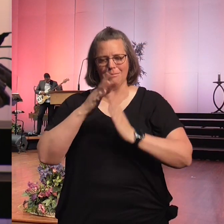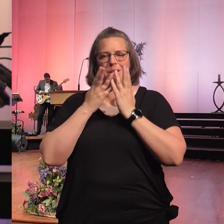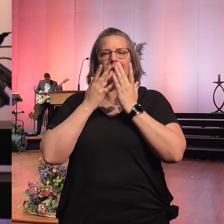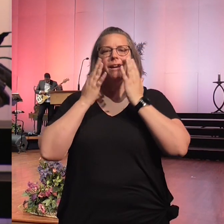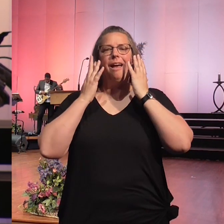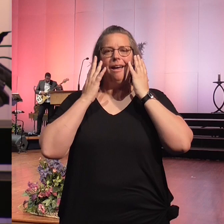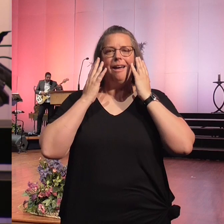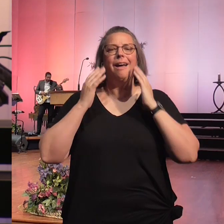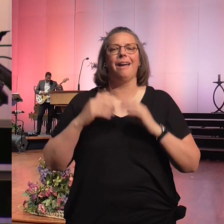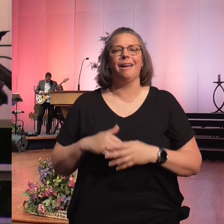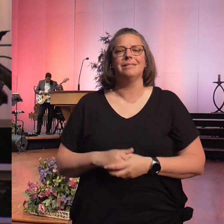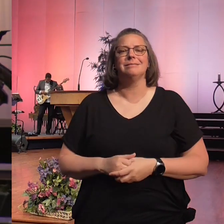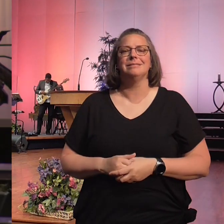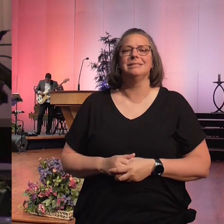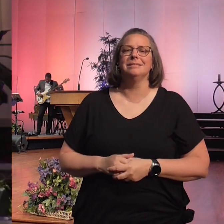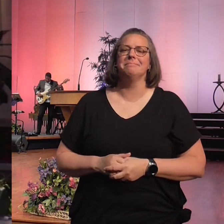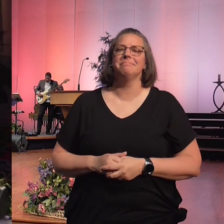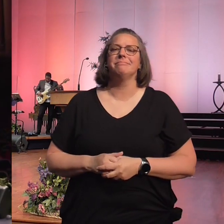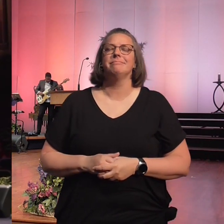kind.